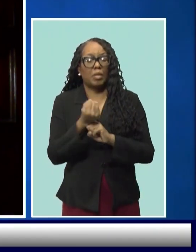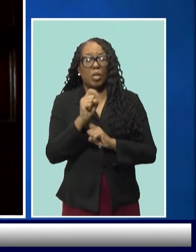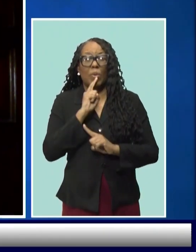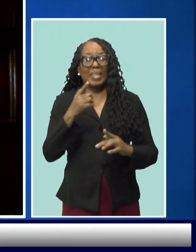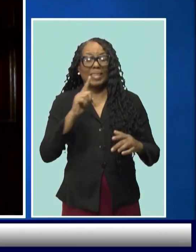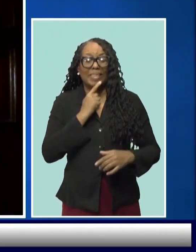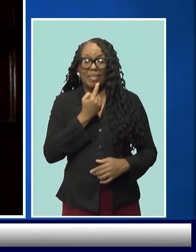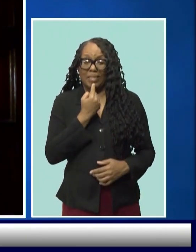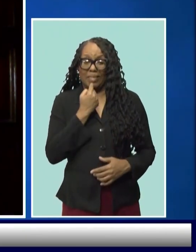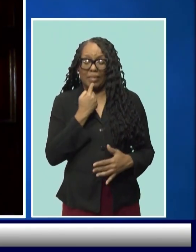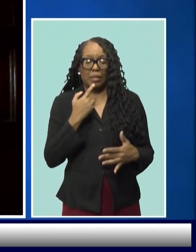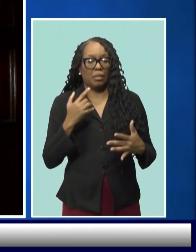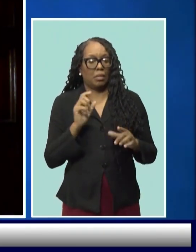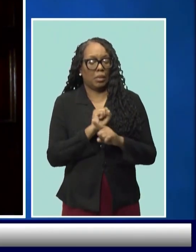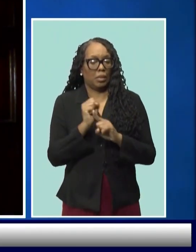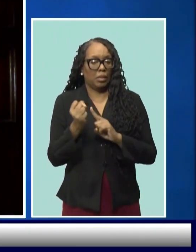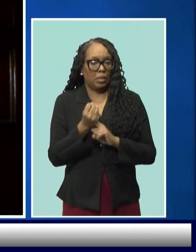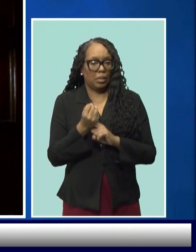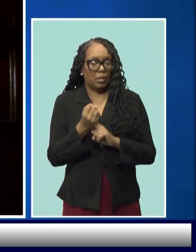recognize that